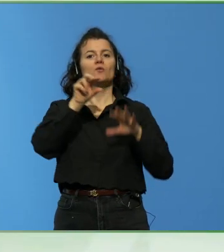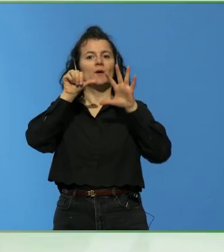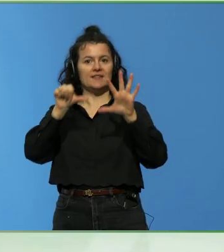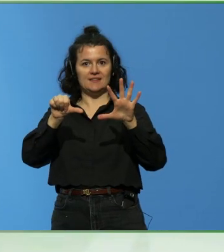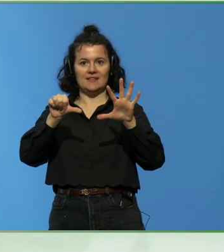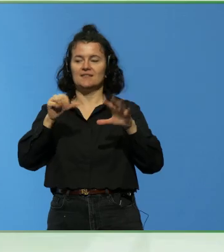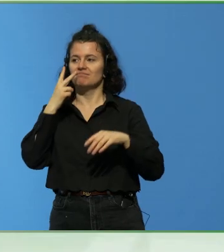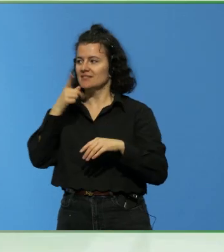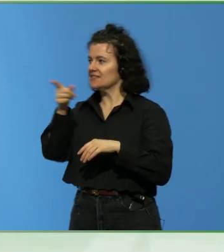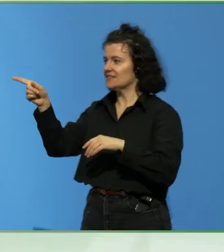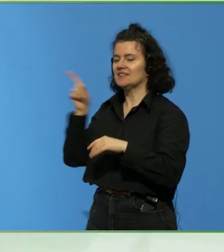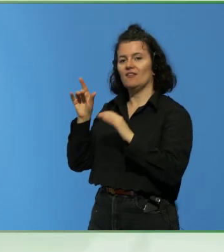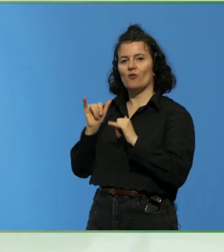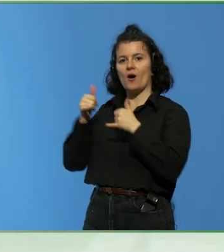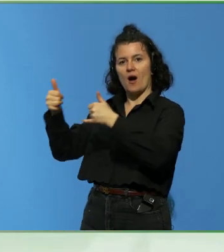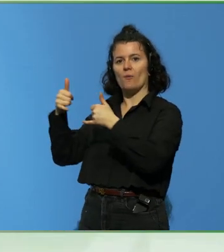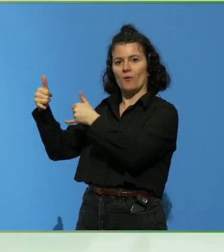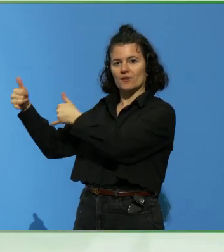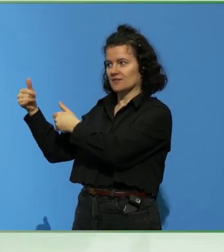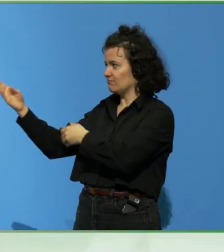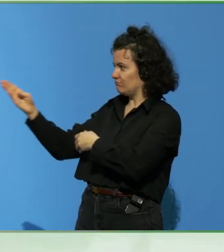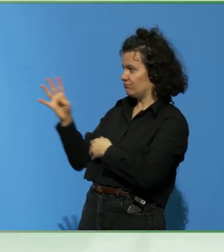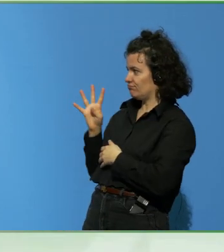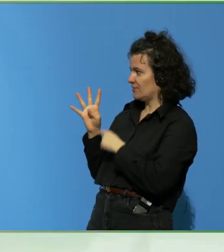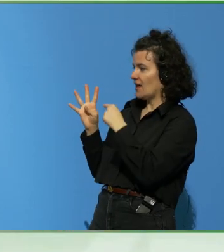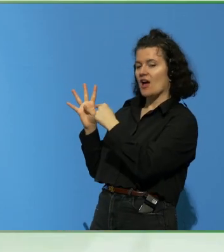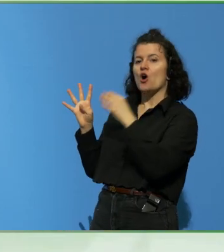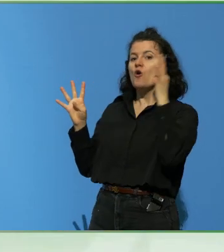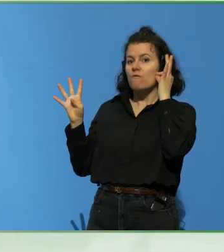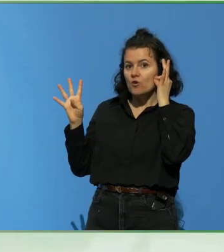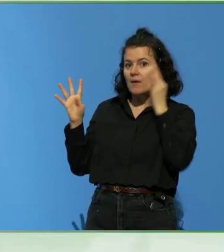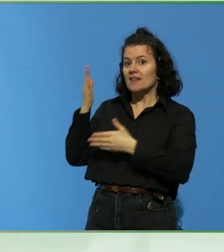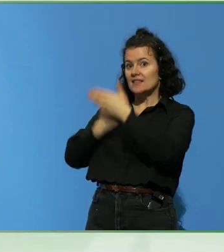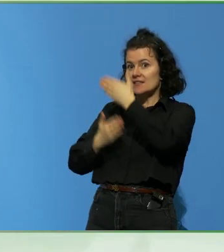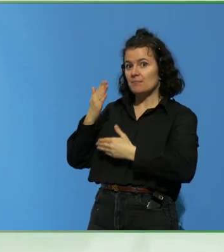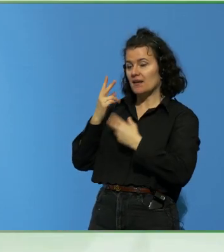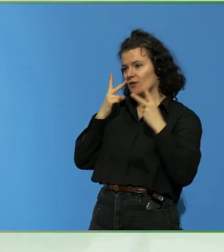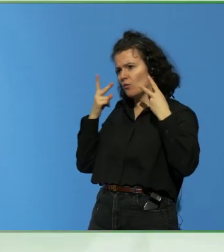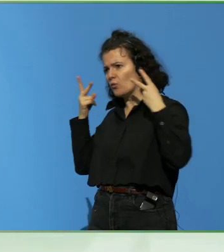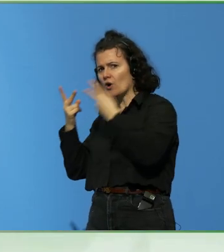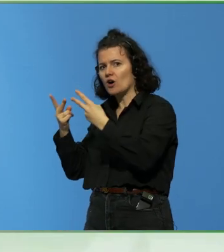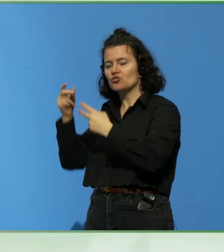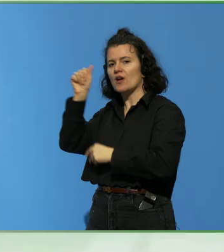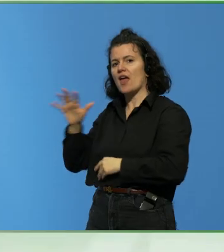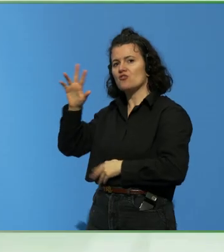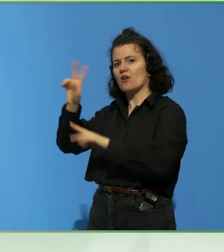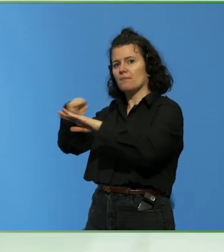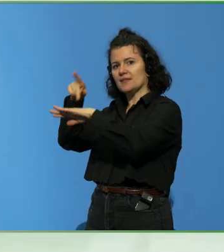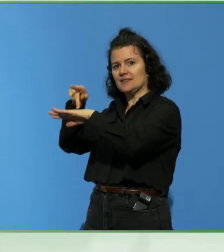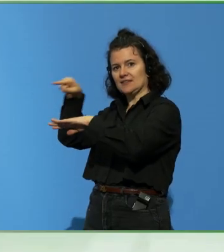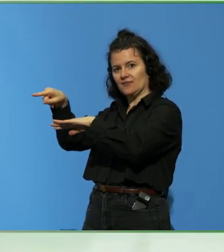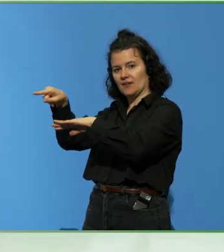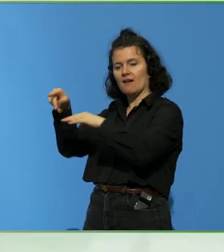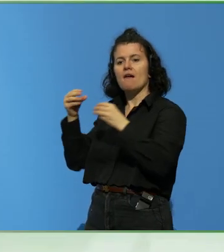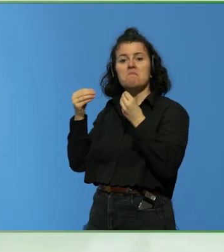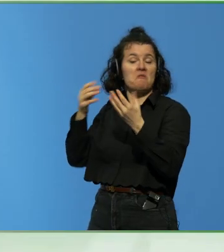and the Pacific, highlighting how women with disabilities are managing inclusive responses in crisis contexts, from menstrual